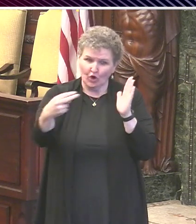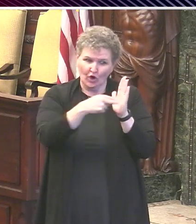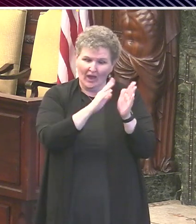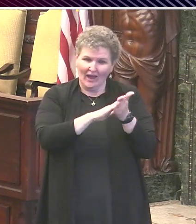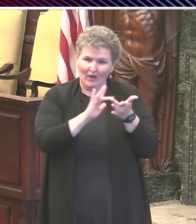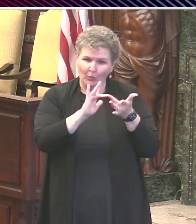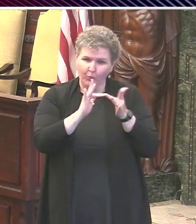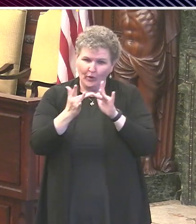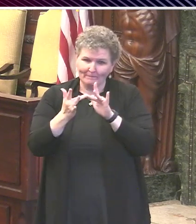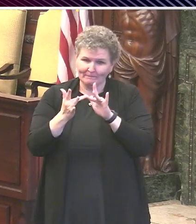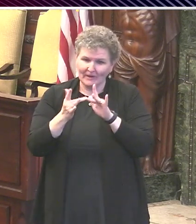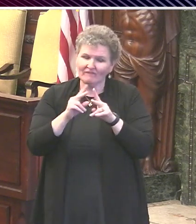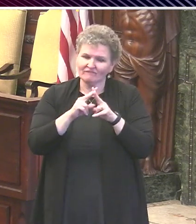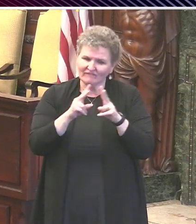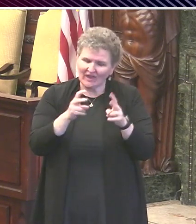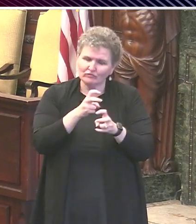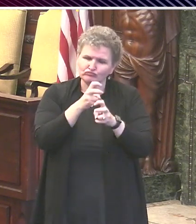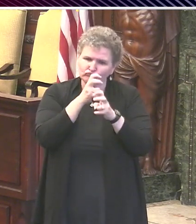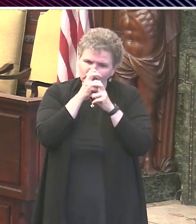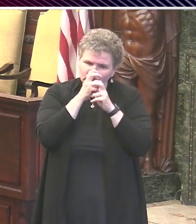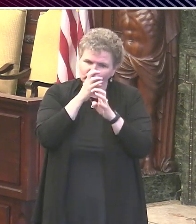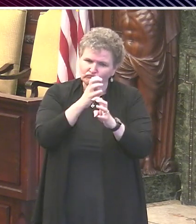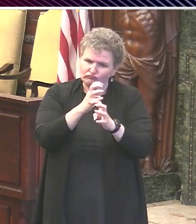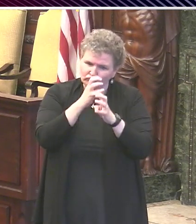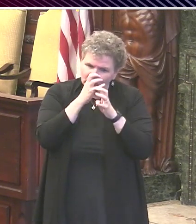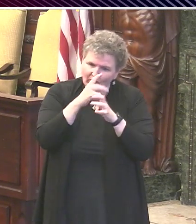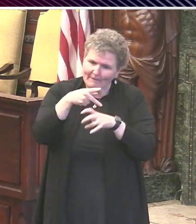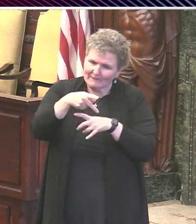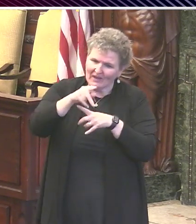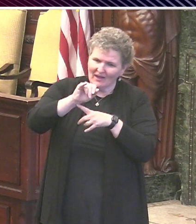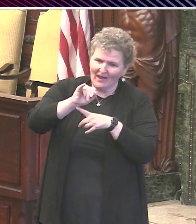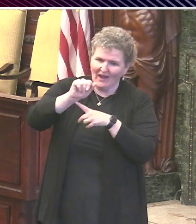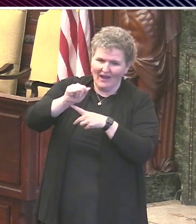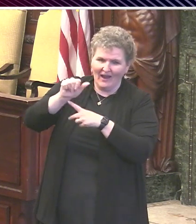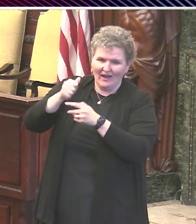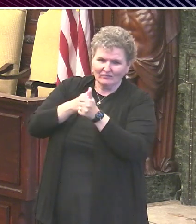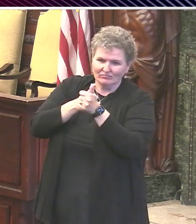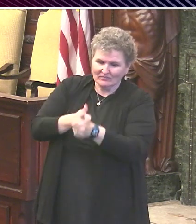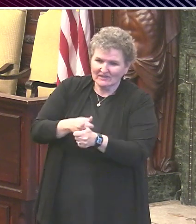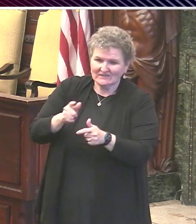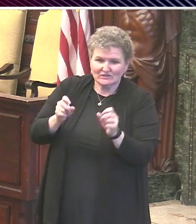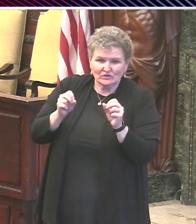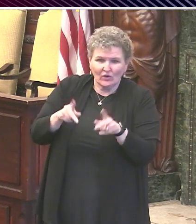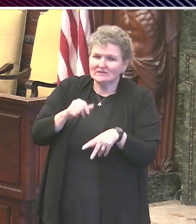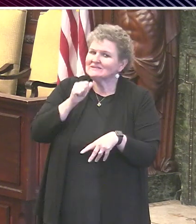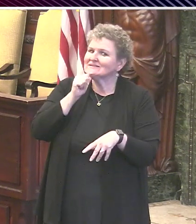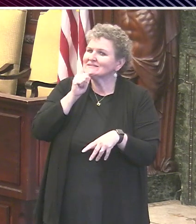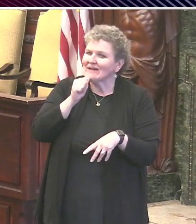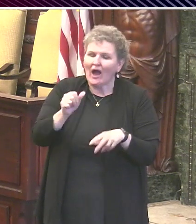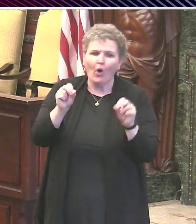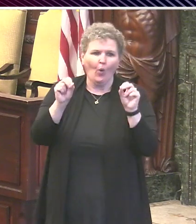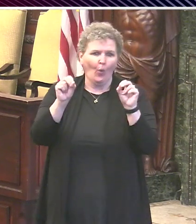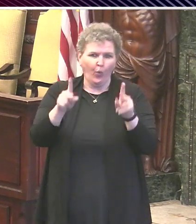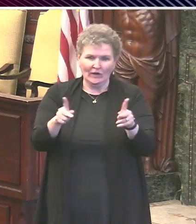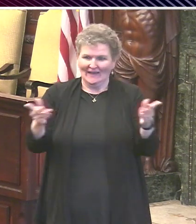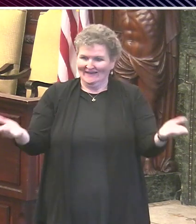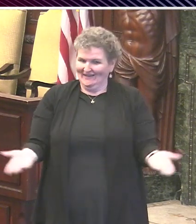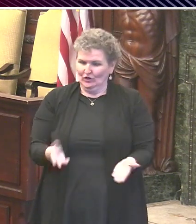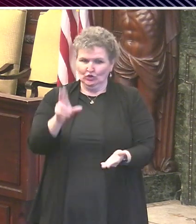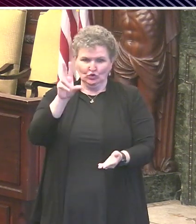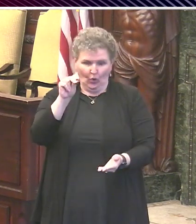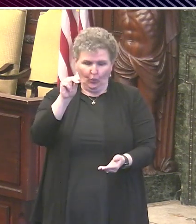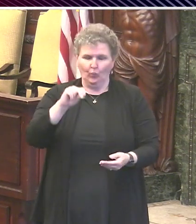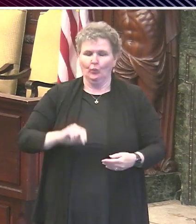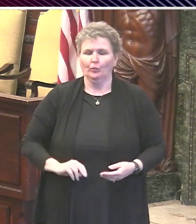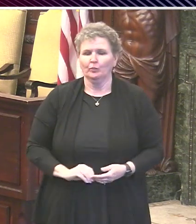limits on it. I believe that what the PIAA may feel is okay is not in keeping with that guidance. So would